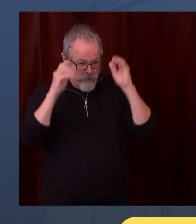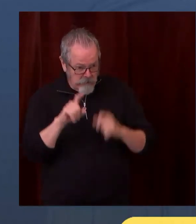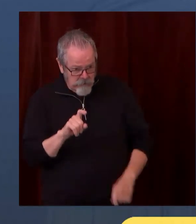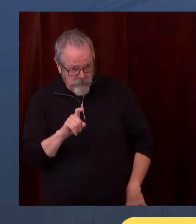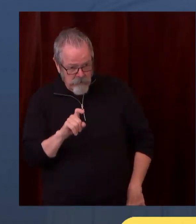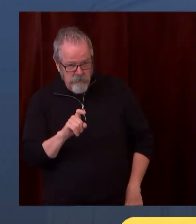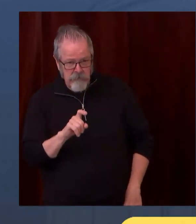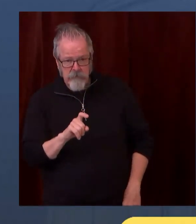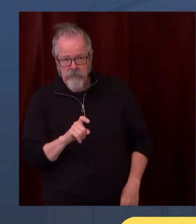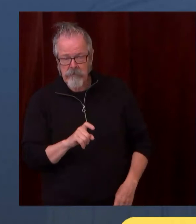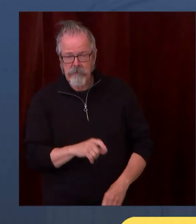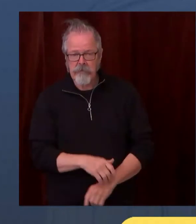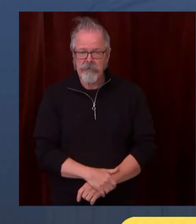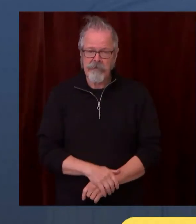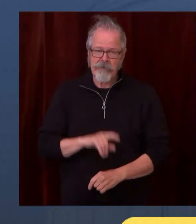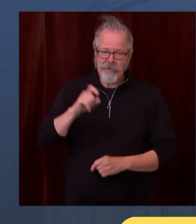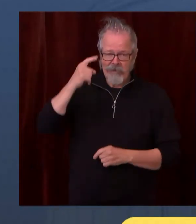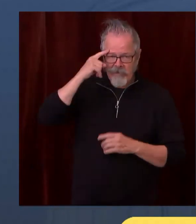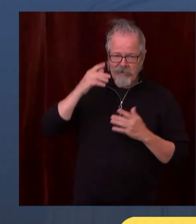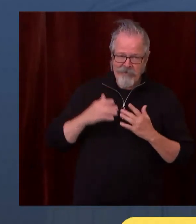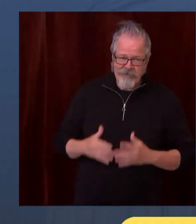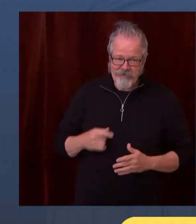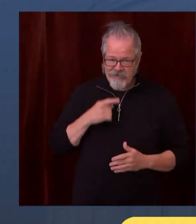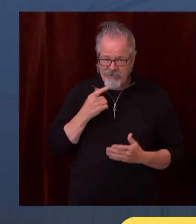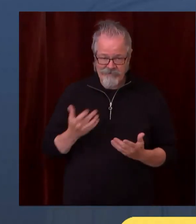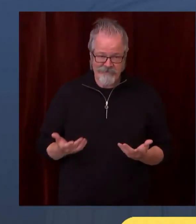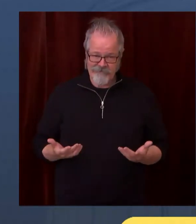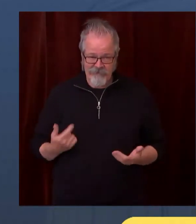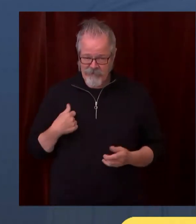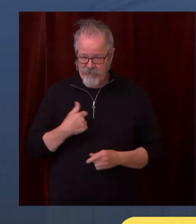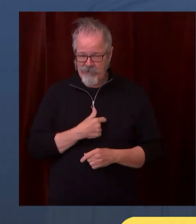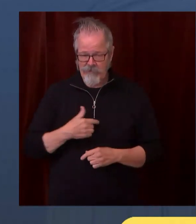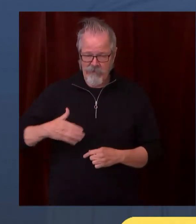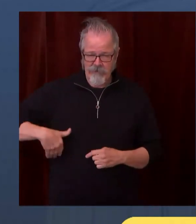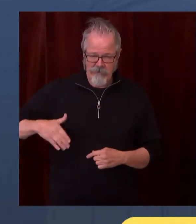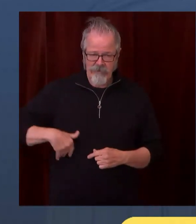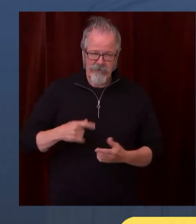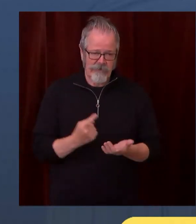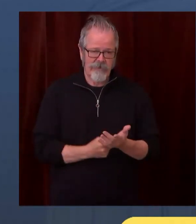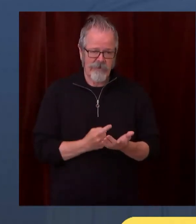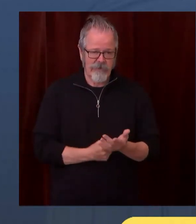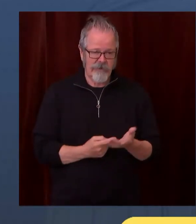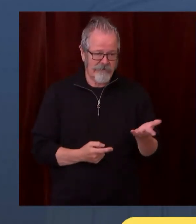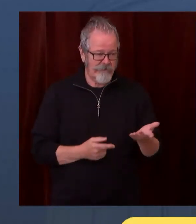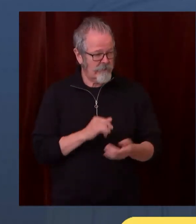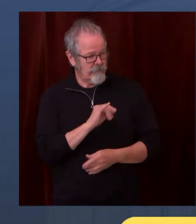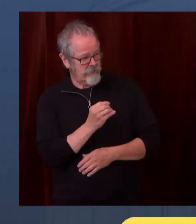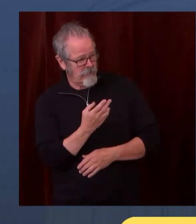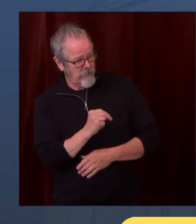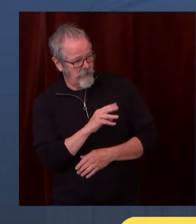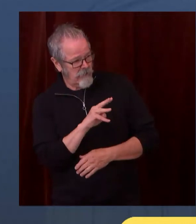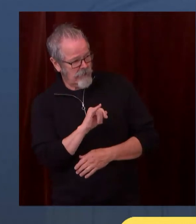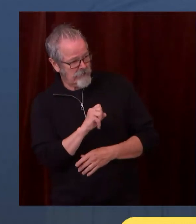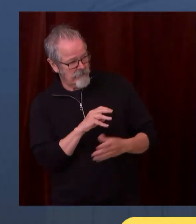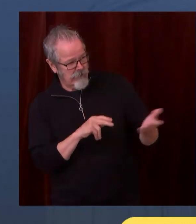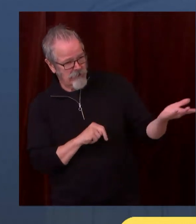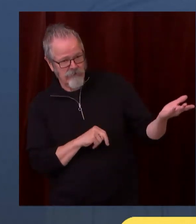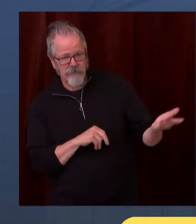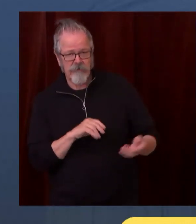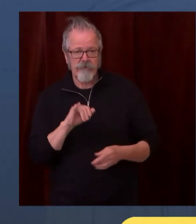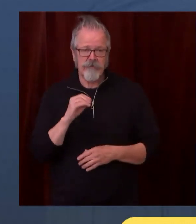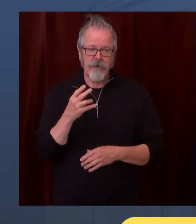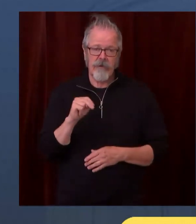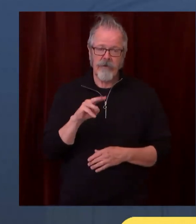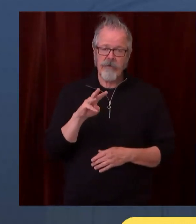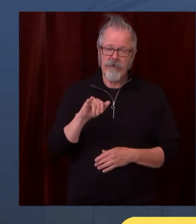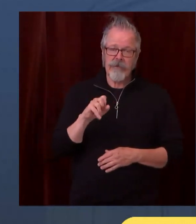I think our priority really is getting our rates down to that 25 per 100, as we said, so we can get kids back in